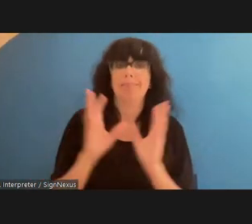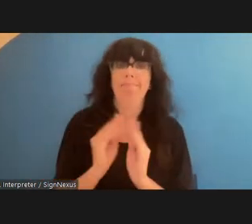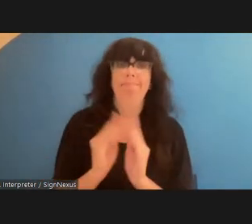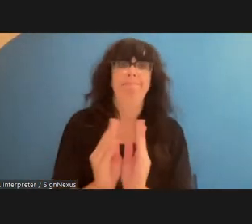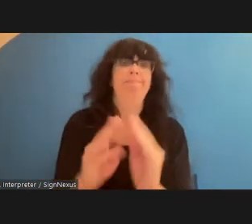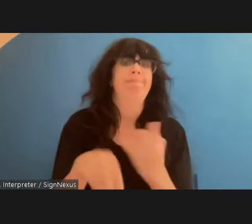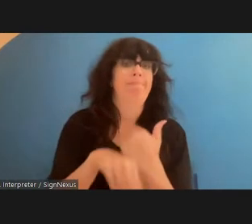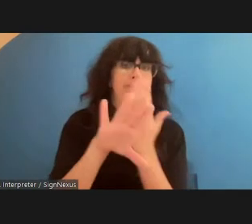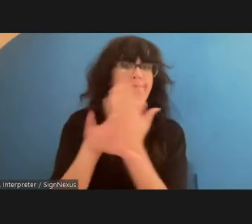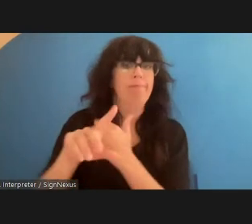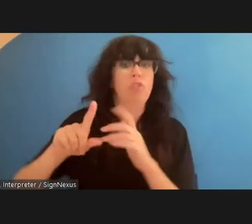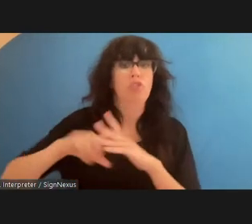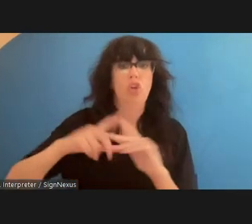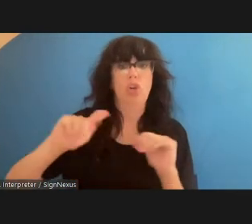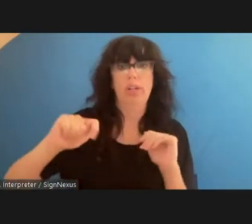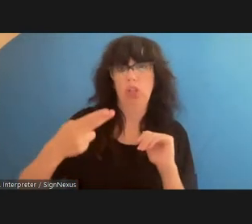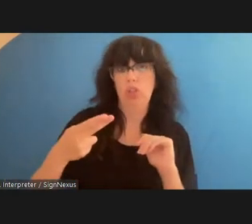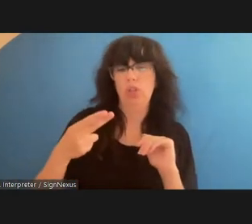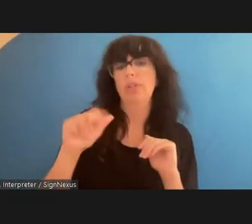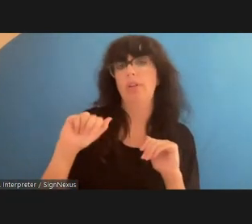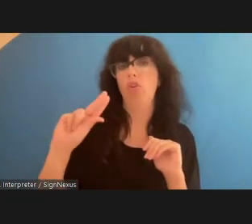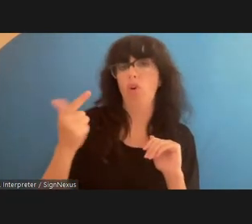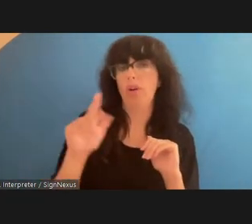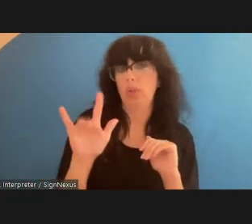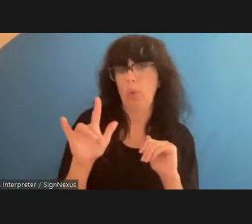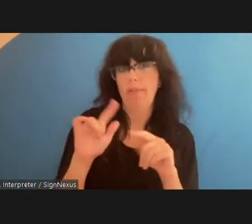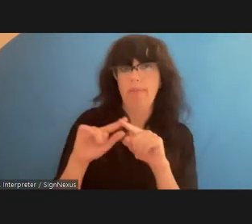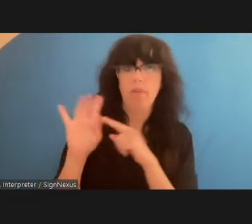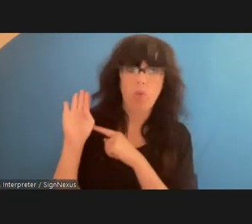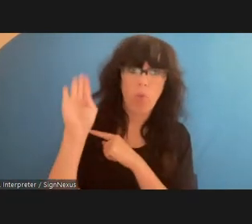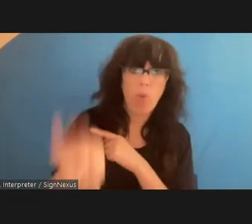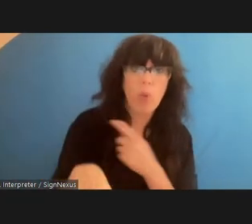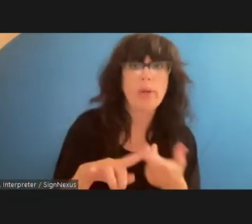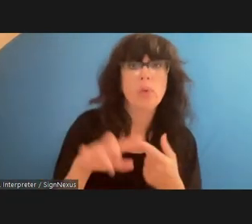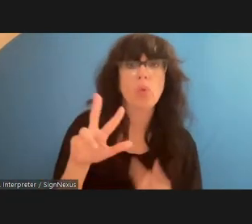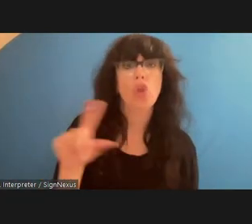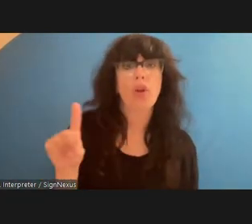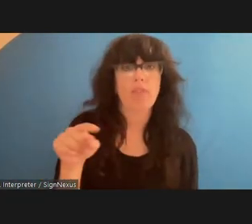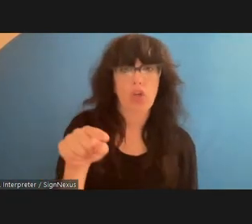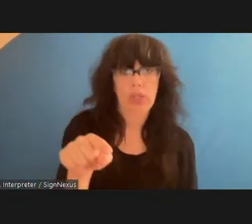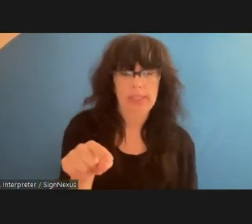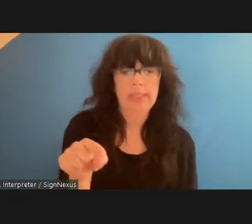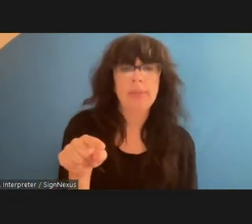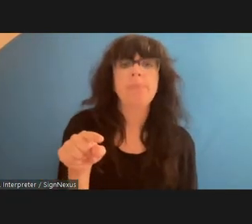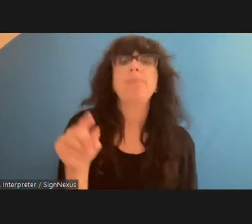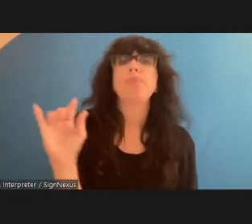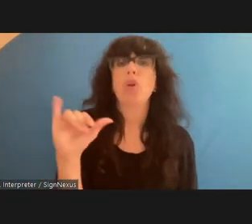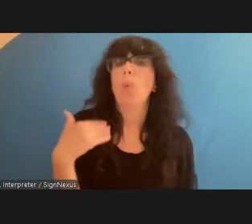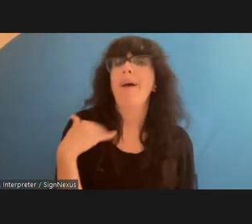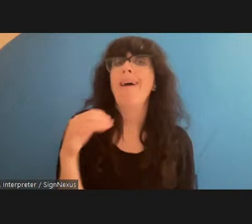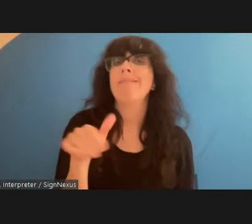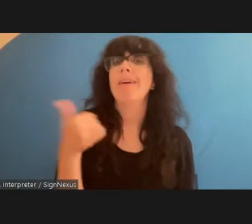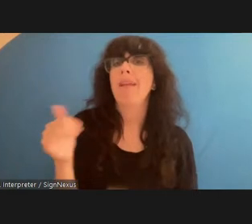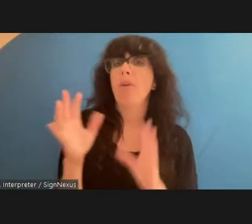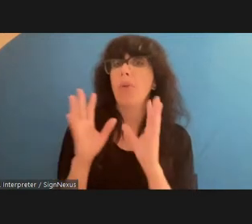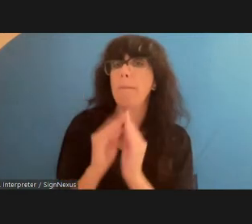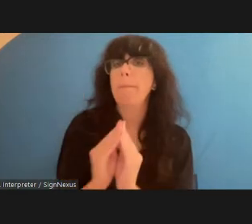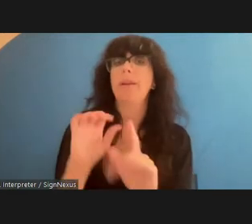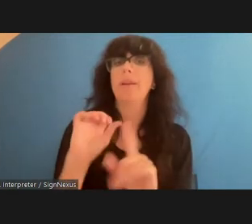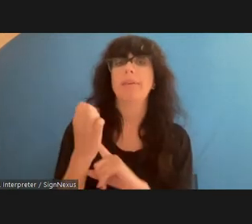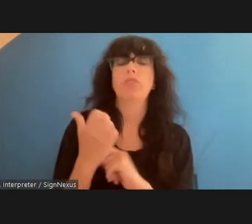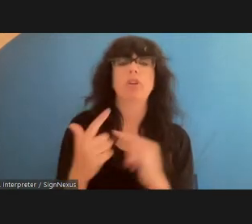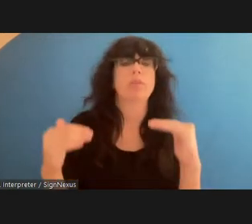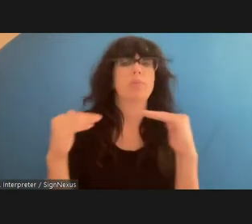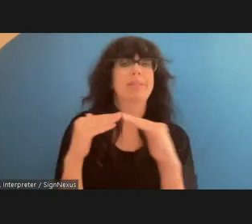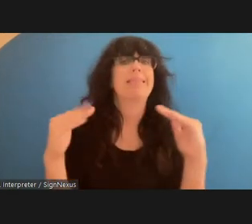on thursday august 25th and running through wednesday august 31st we will also have another meeting of the environmental justice stakeholder